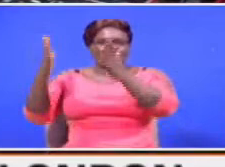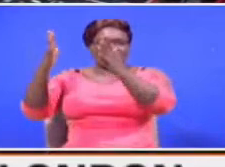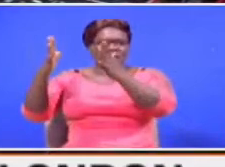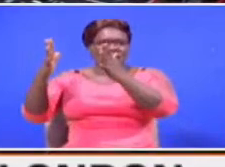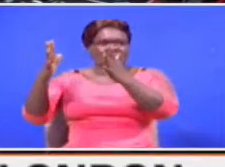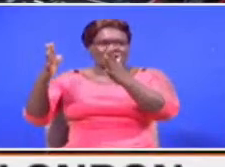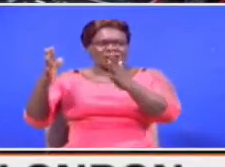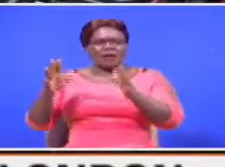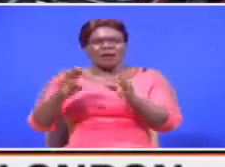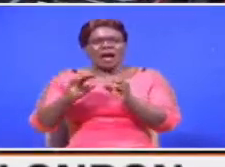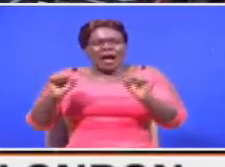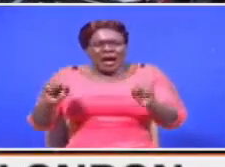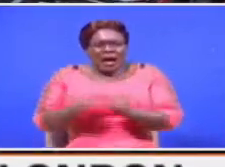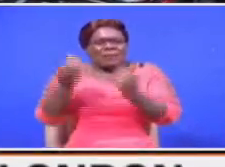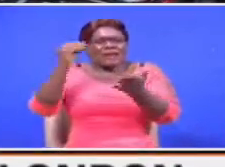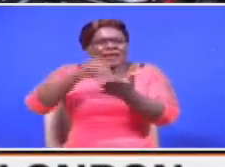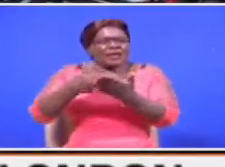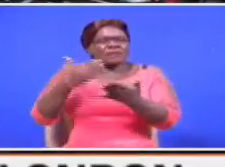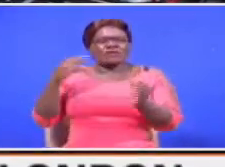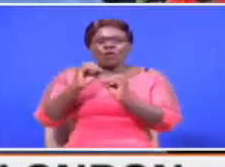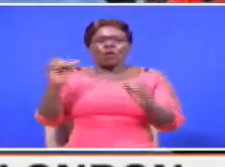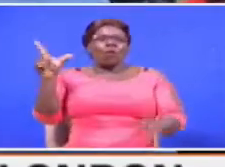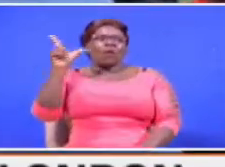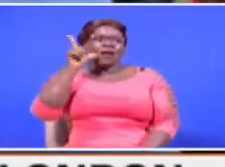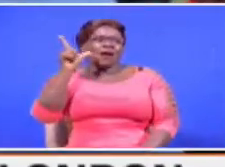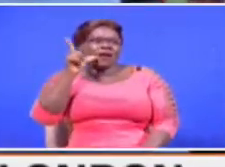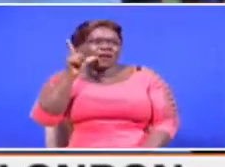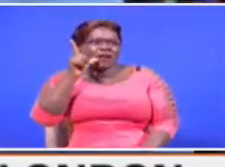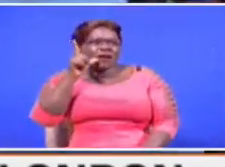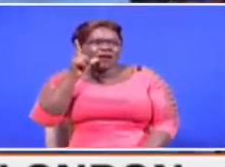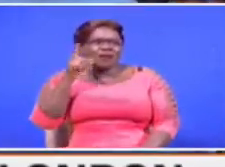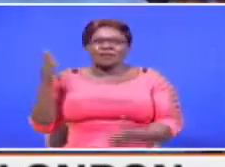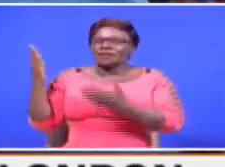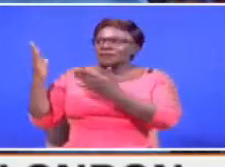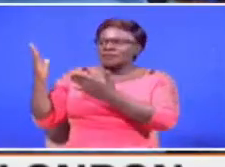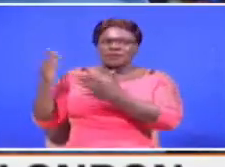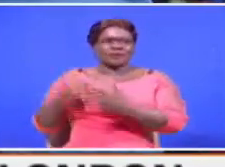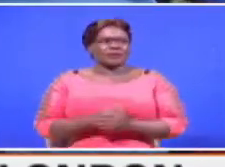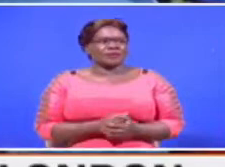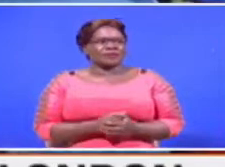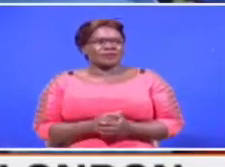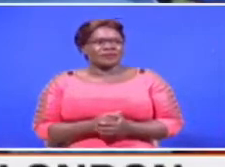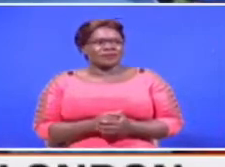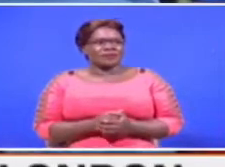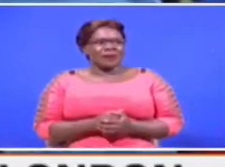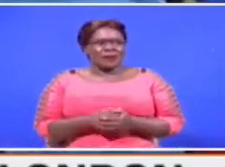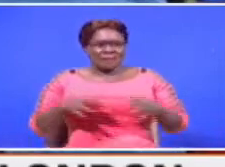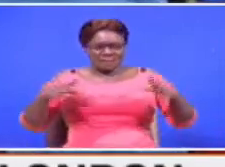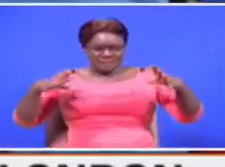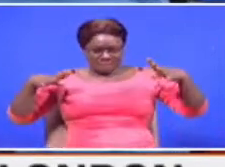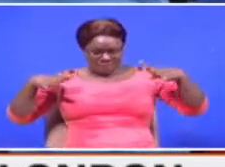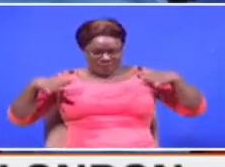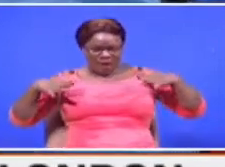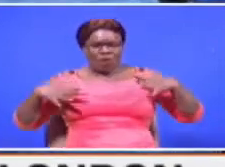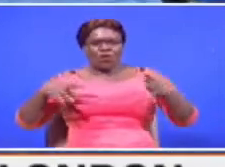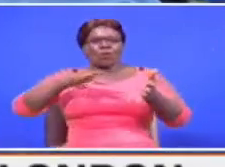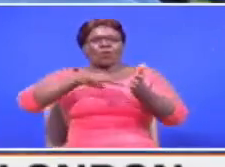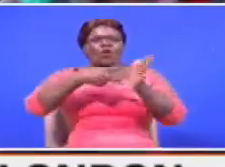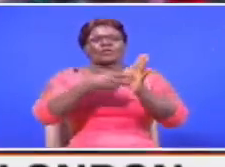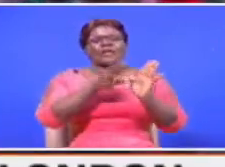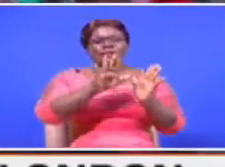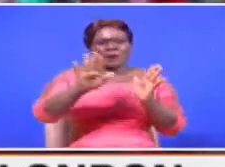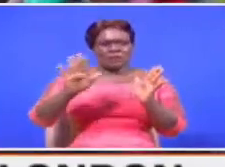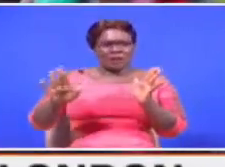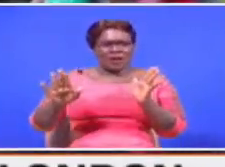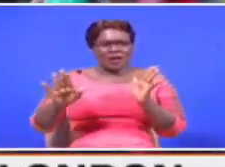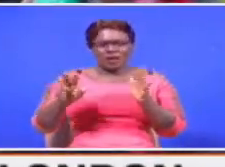where none had been held before in London. Lydia Tet-Olette is proud of her project.